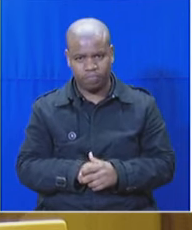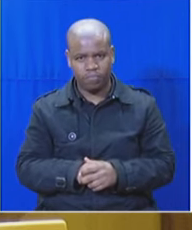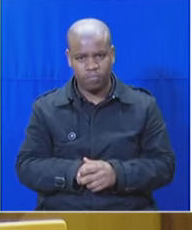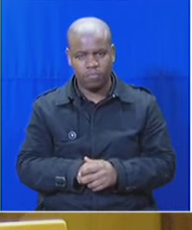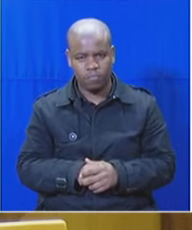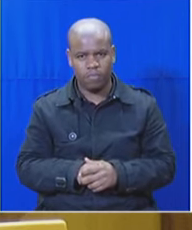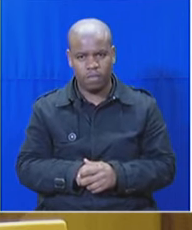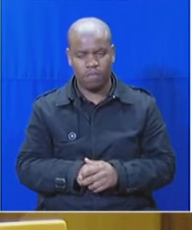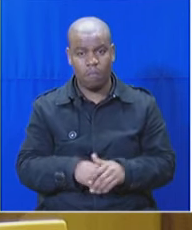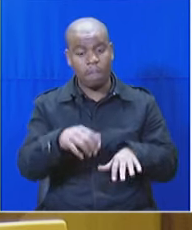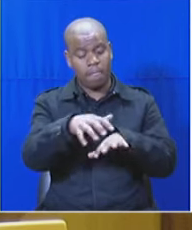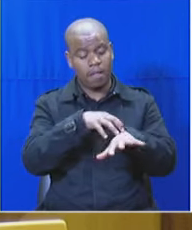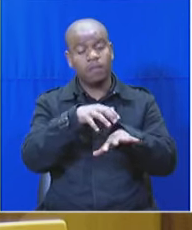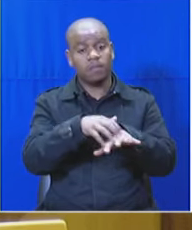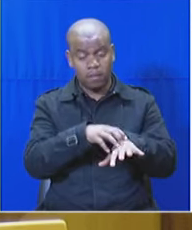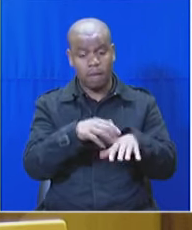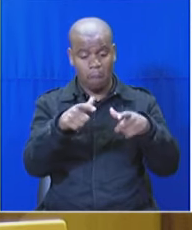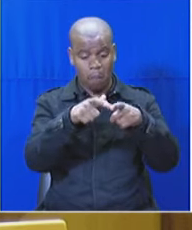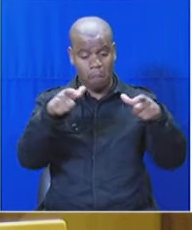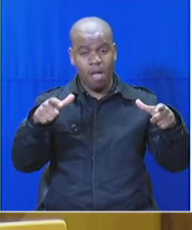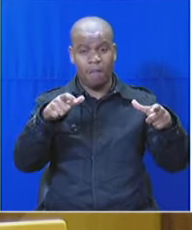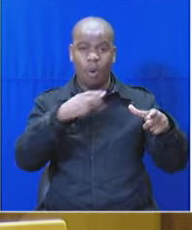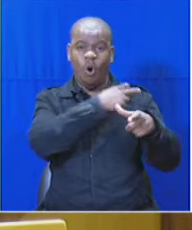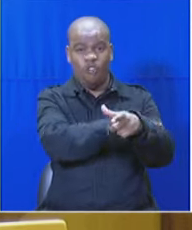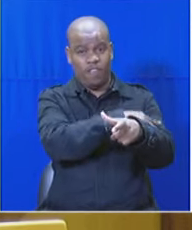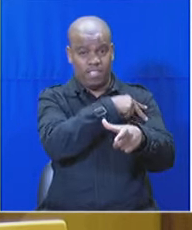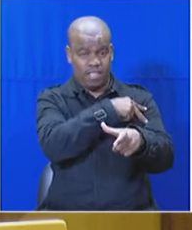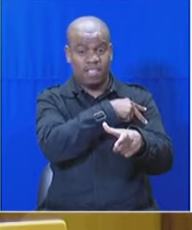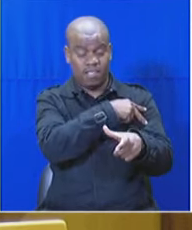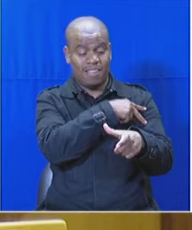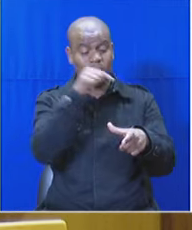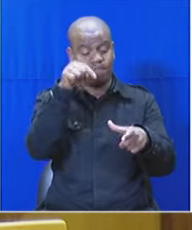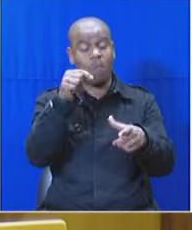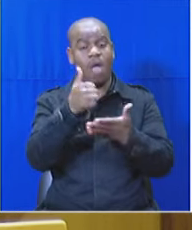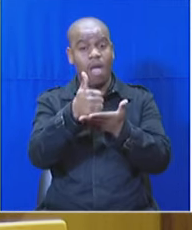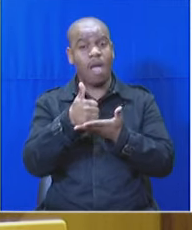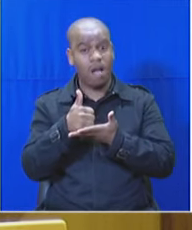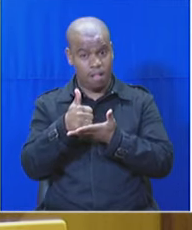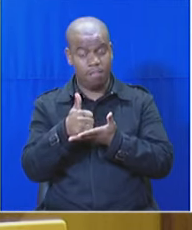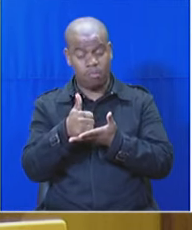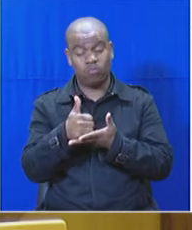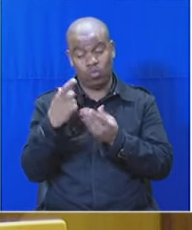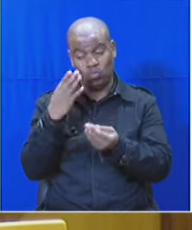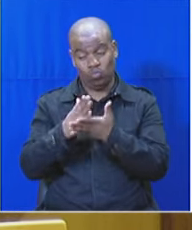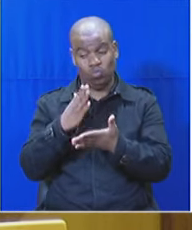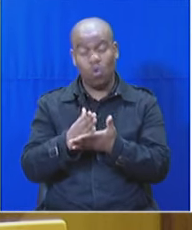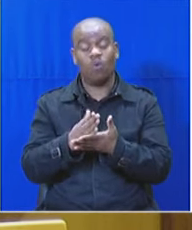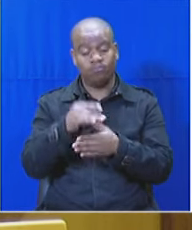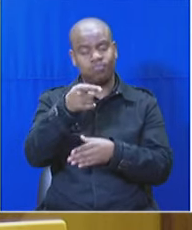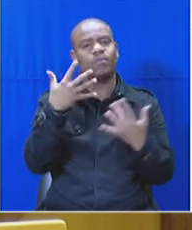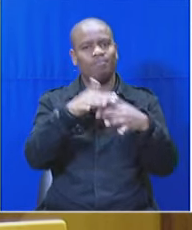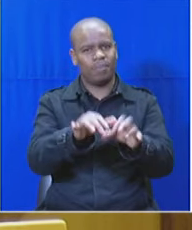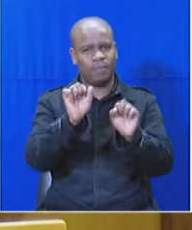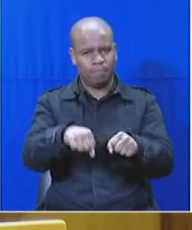the agricultural extension officers to help promote this green revolution.